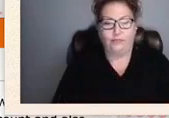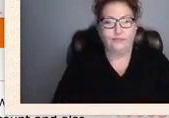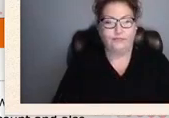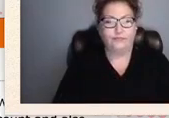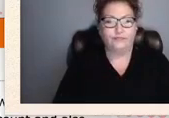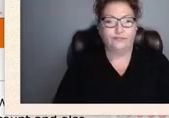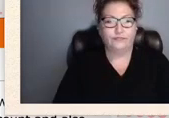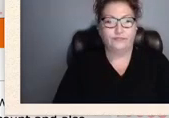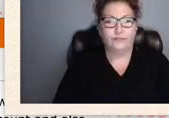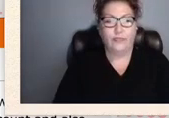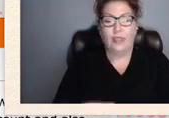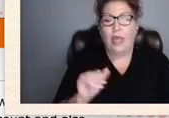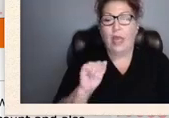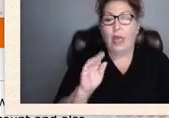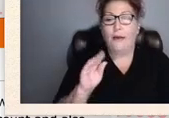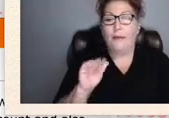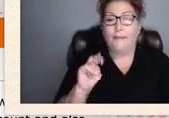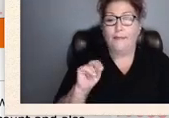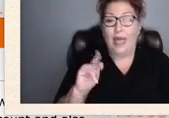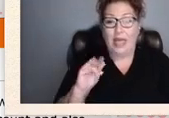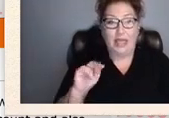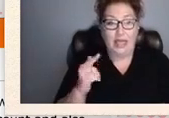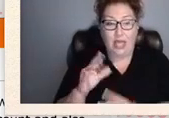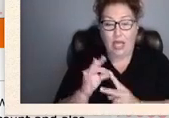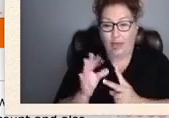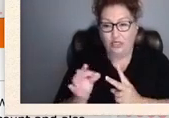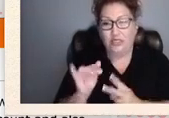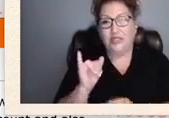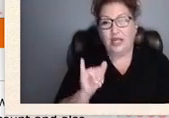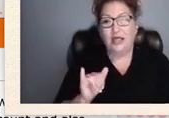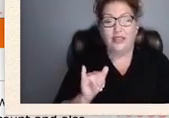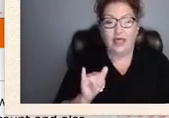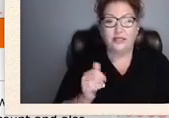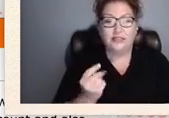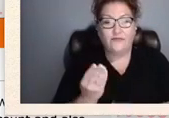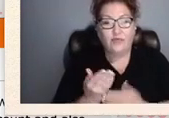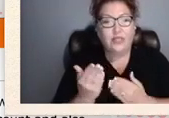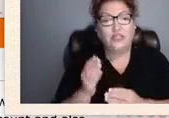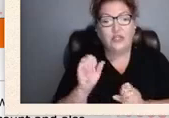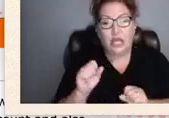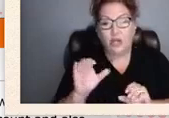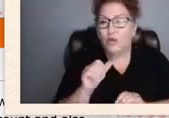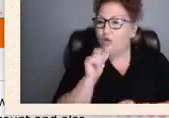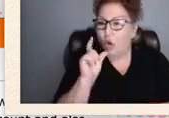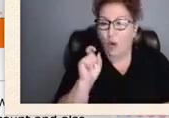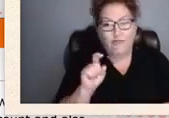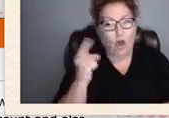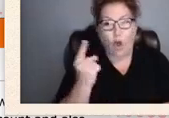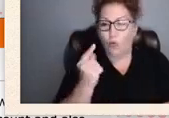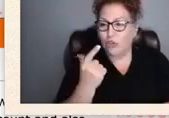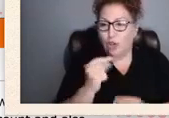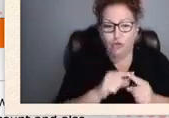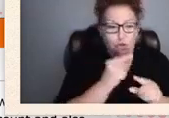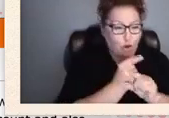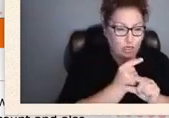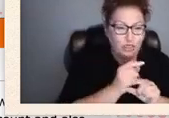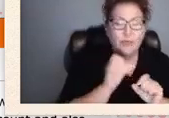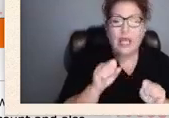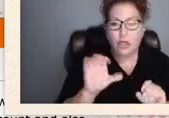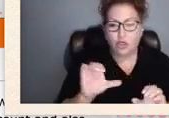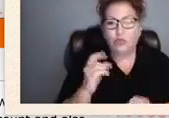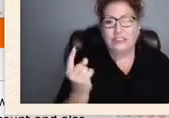Banking options. So these are various things that we can do. So you don't always have to go all the way to guardianship deal. You can basically do some things